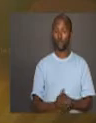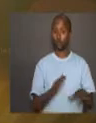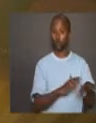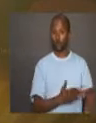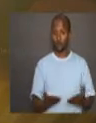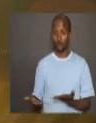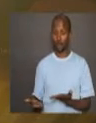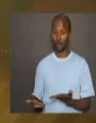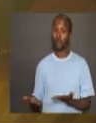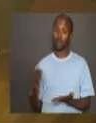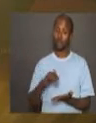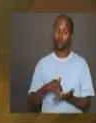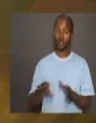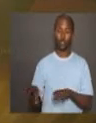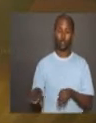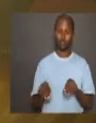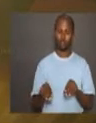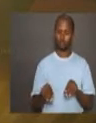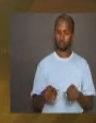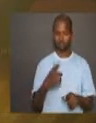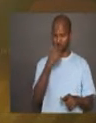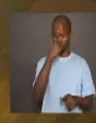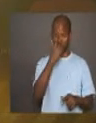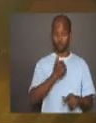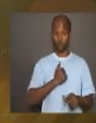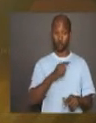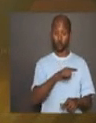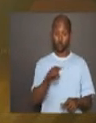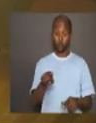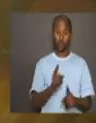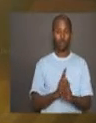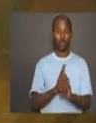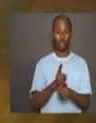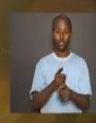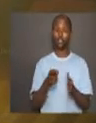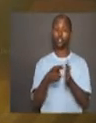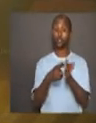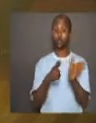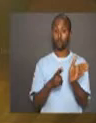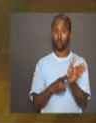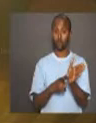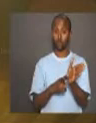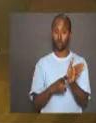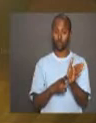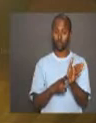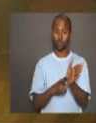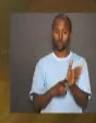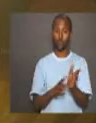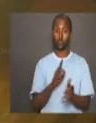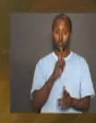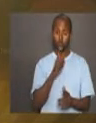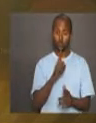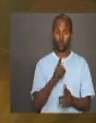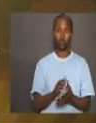Welcome back, students. I am certain that you found that this rule is true